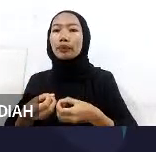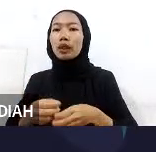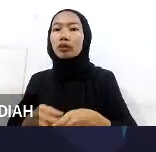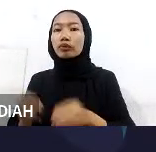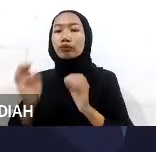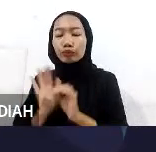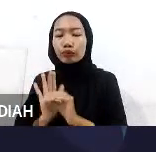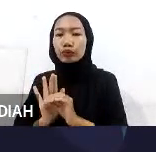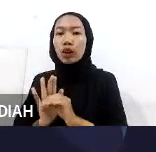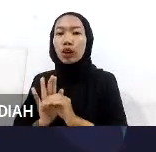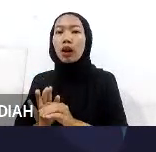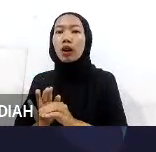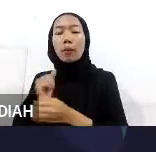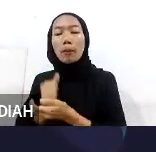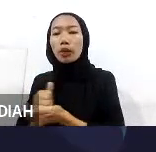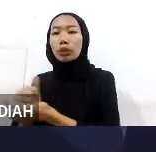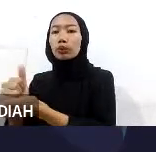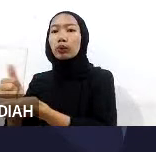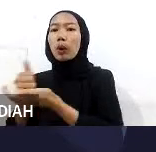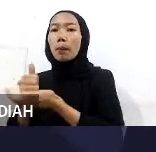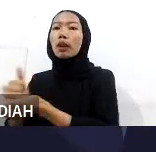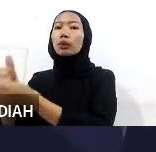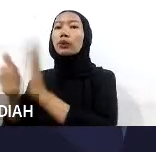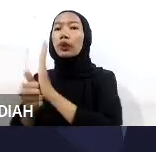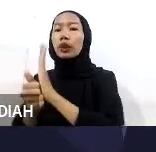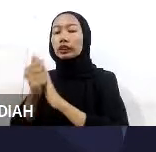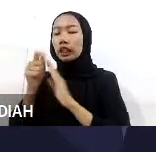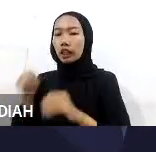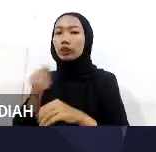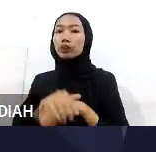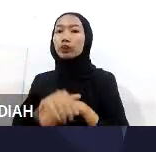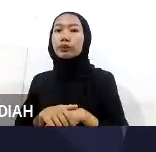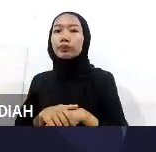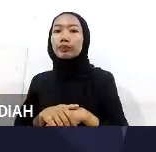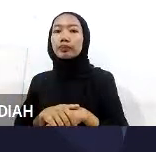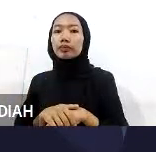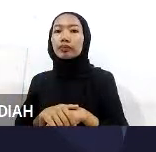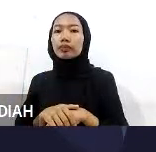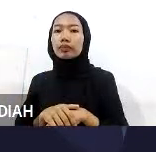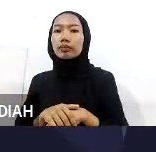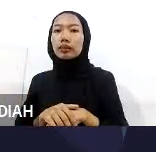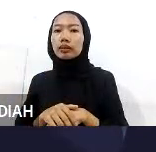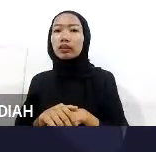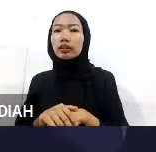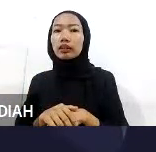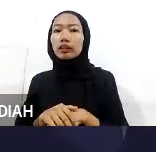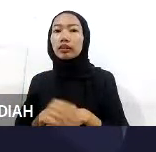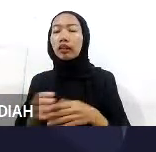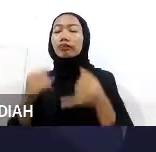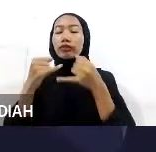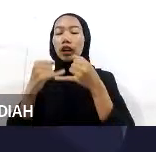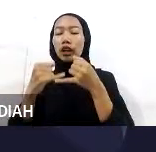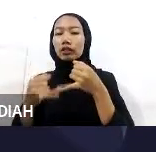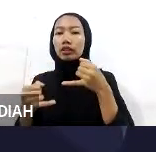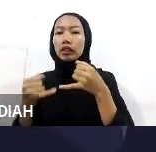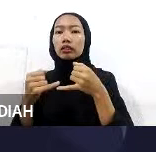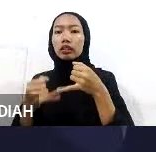of it. And hopefully it will get up that way soon. But